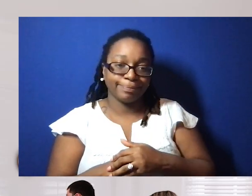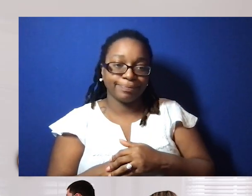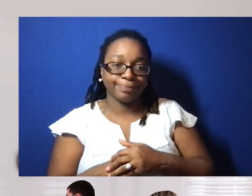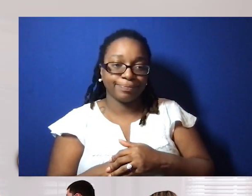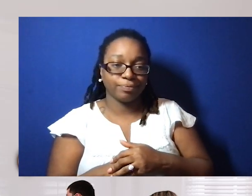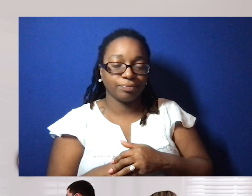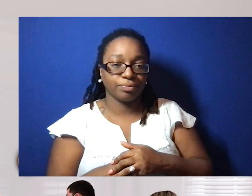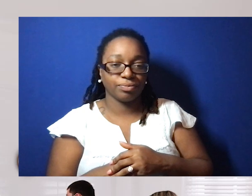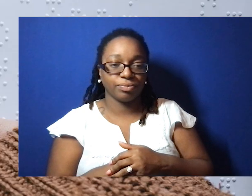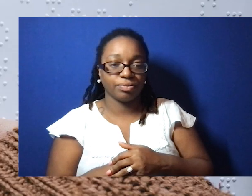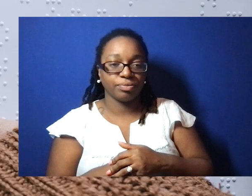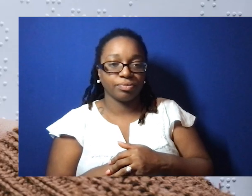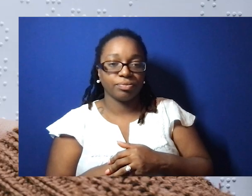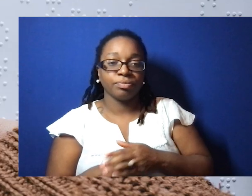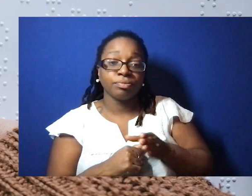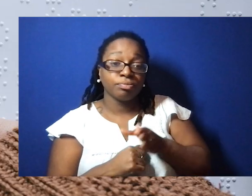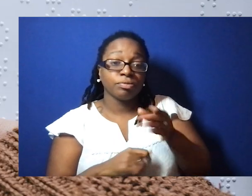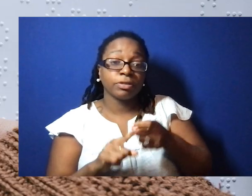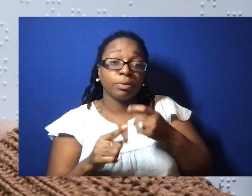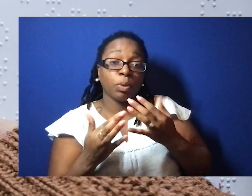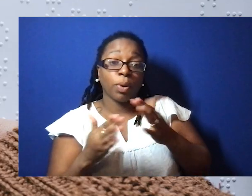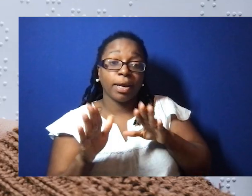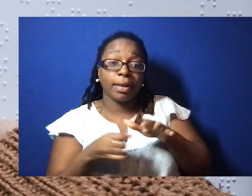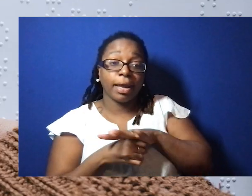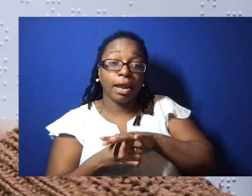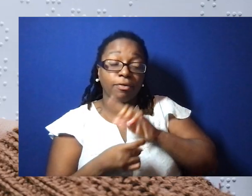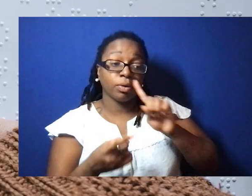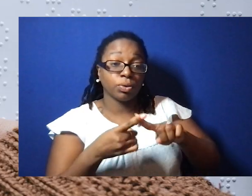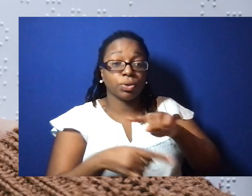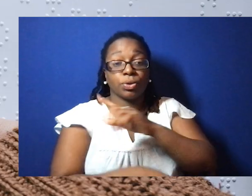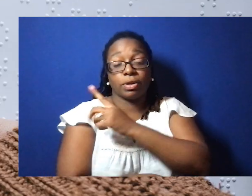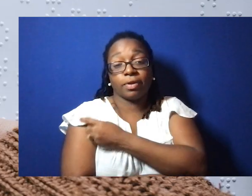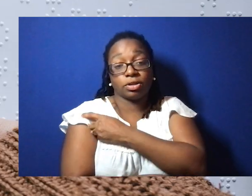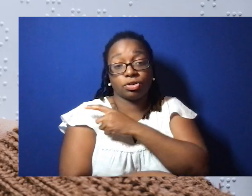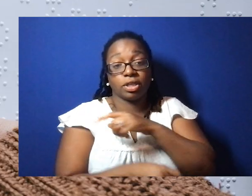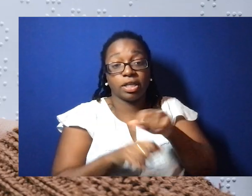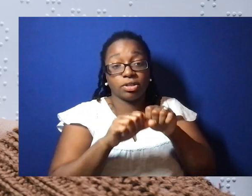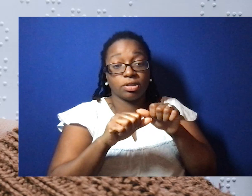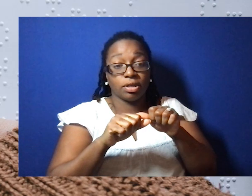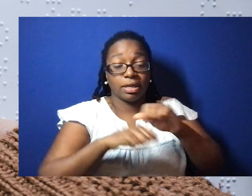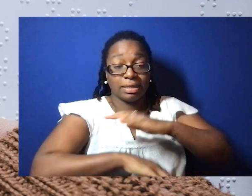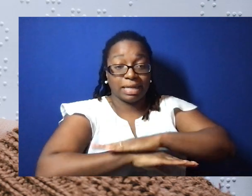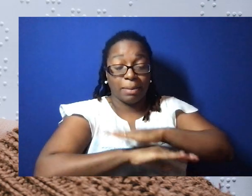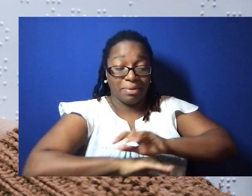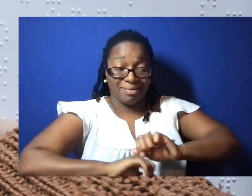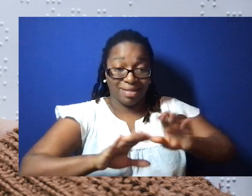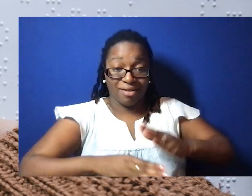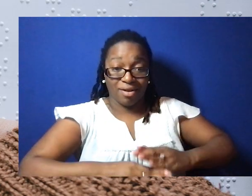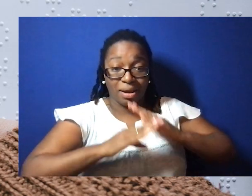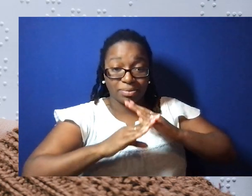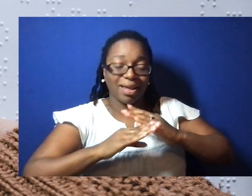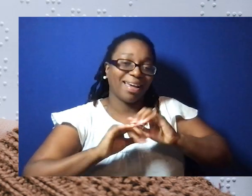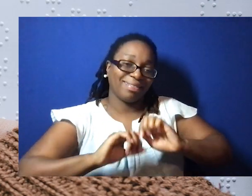disabilities. Is the path from the waiting area to the vaccination station free of obstacles and with clear